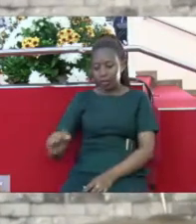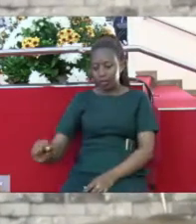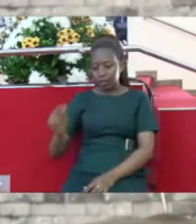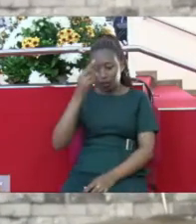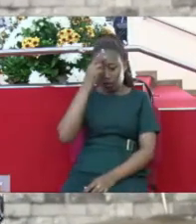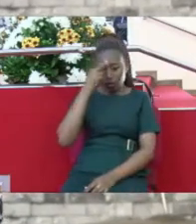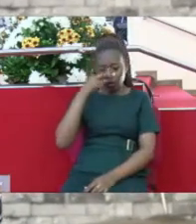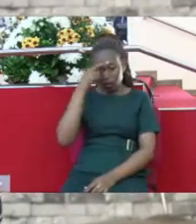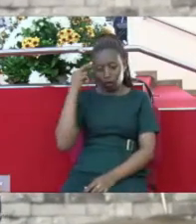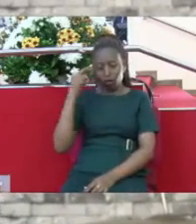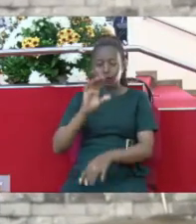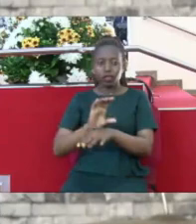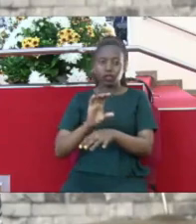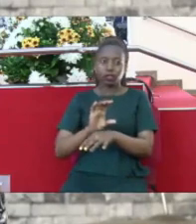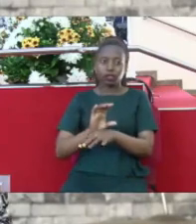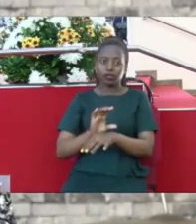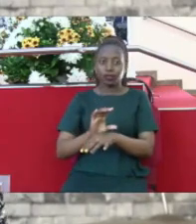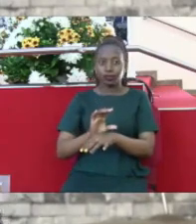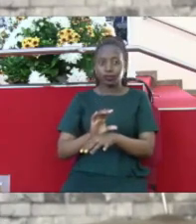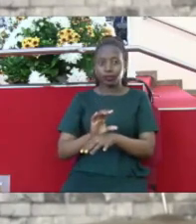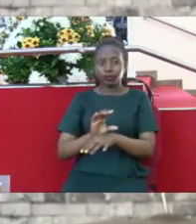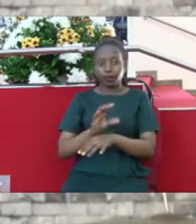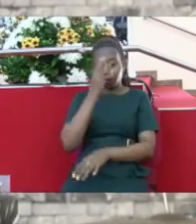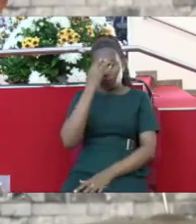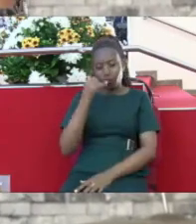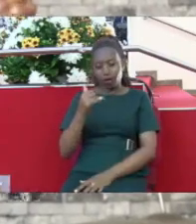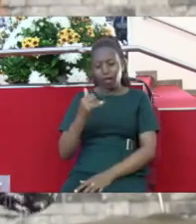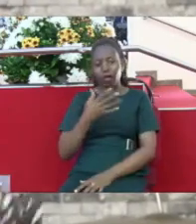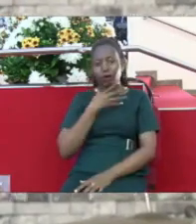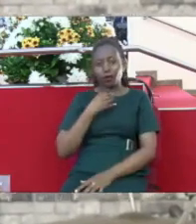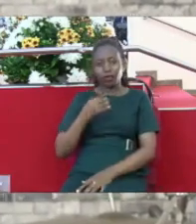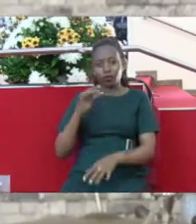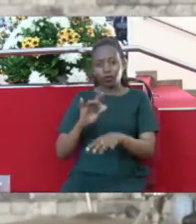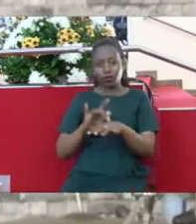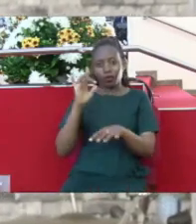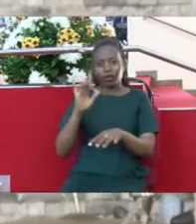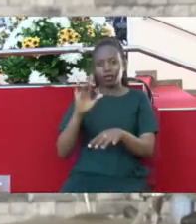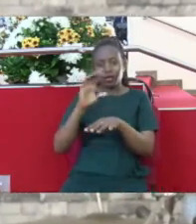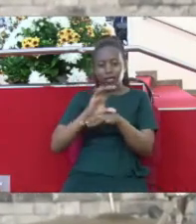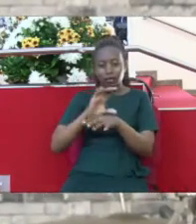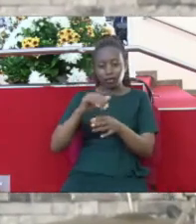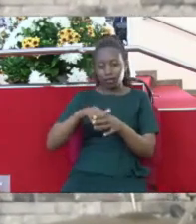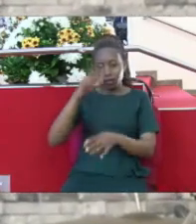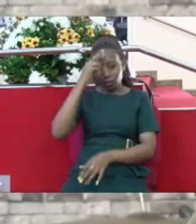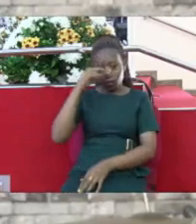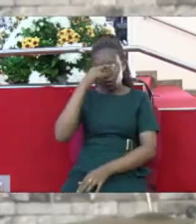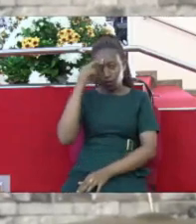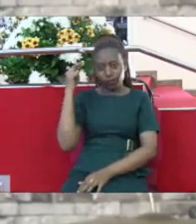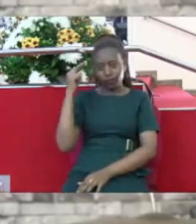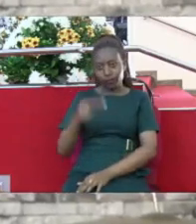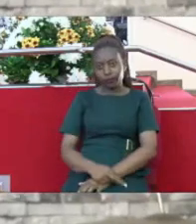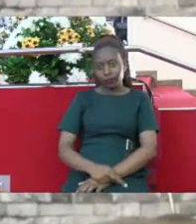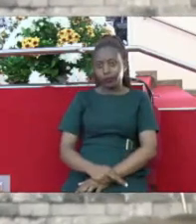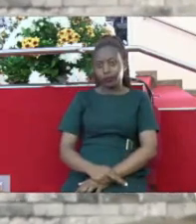kwetu anapoandikia kanisa la Warumi. Because he wants to impact the church in Rome. Kwa sababu anataka kuwaweka